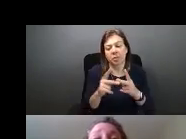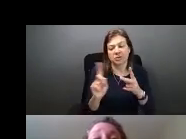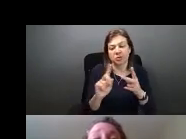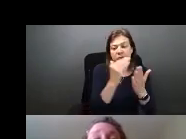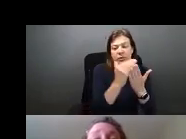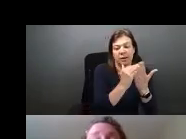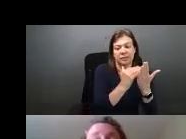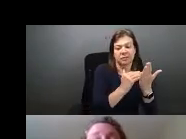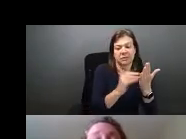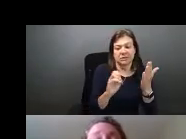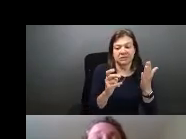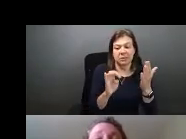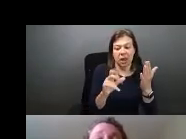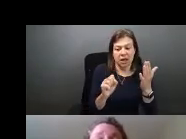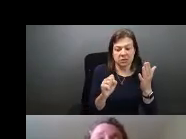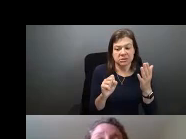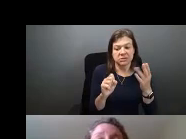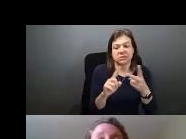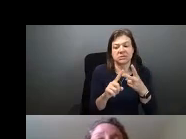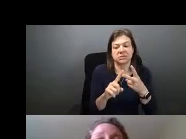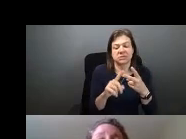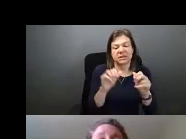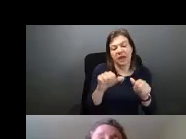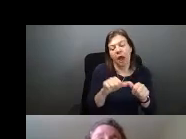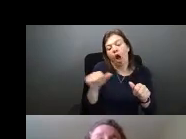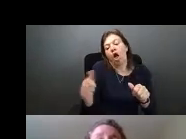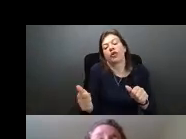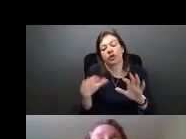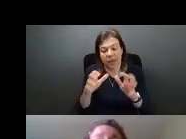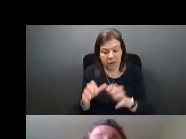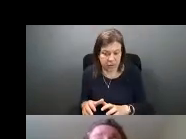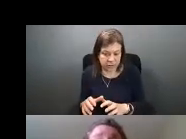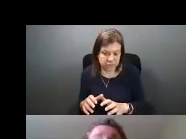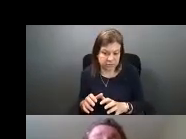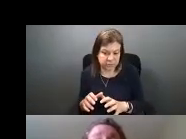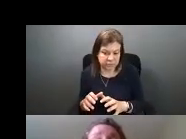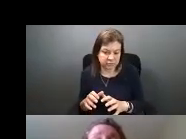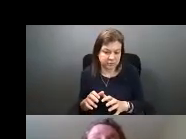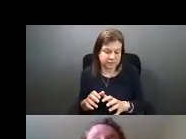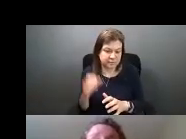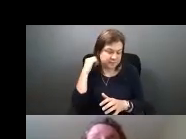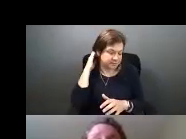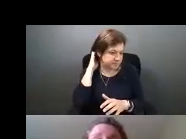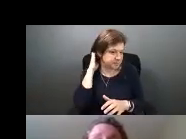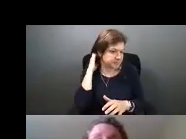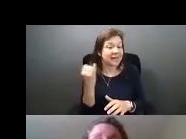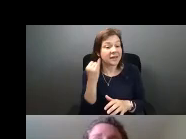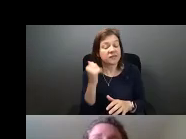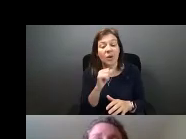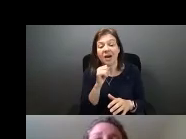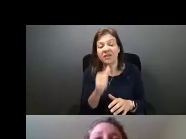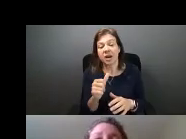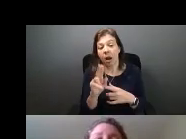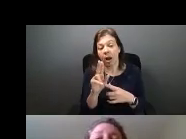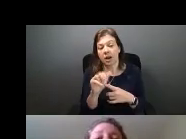supplies in the other category. Make sure that you, if you have an unallowable expense that you want us to